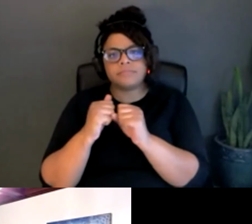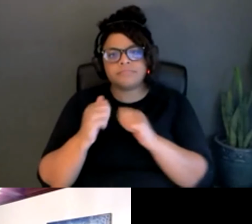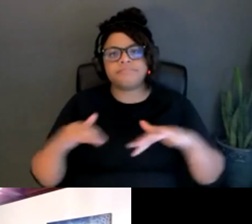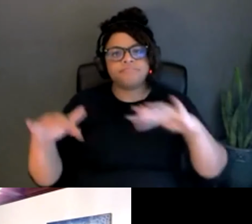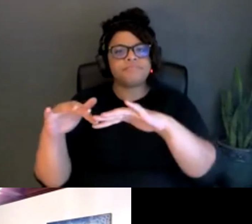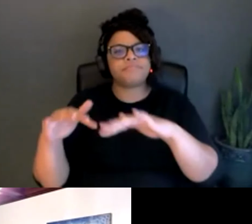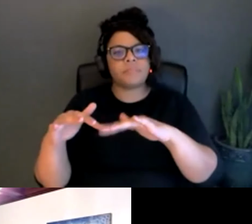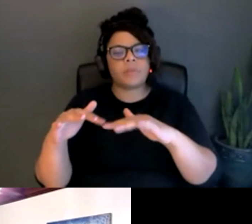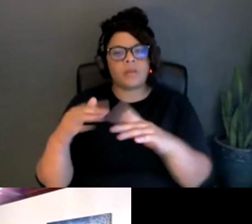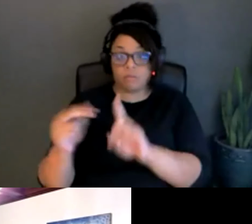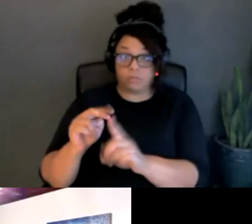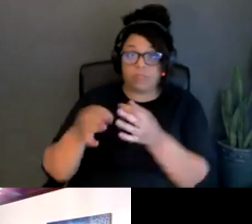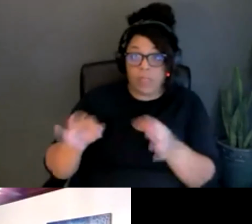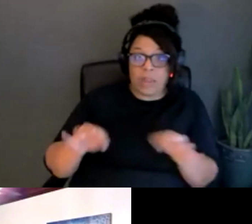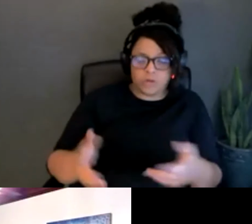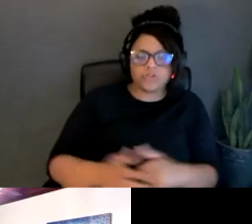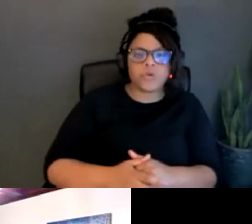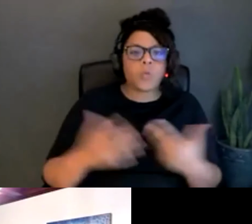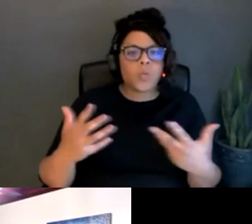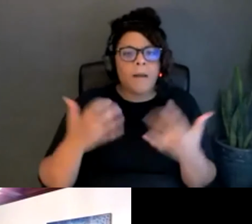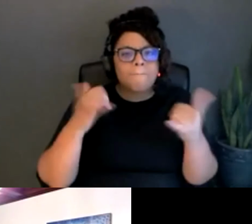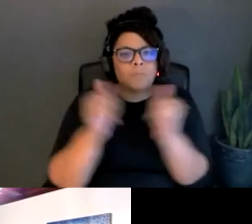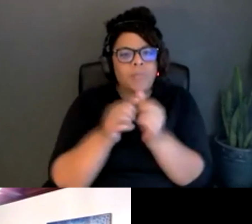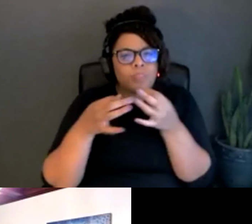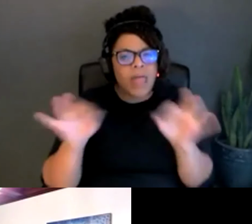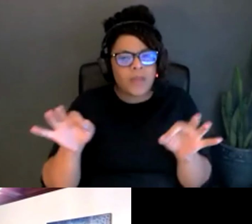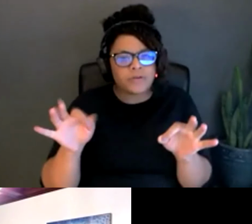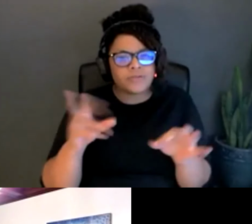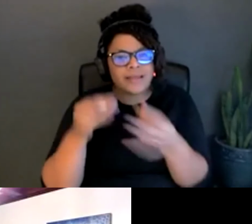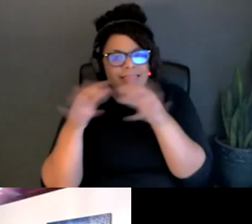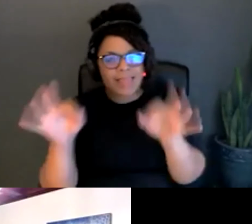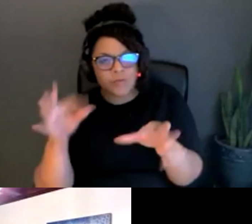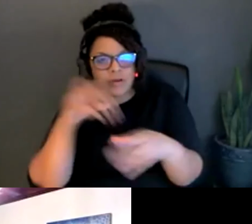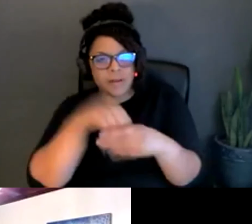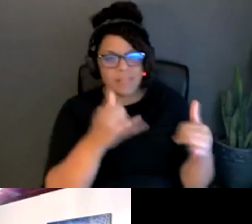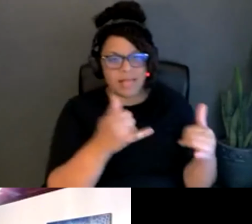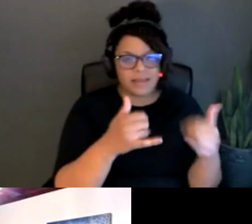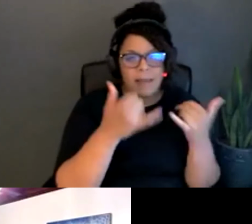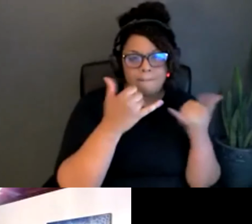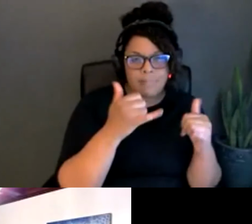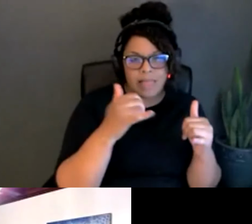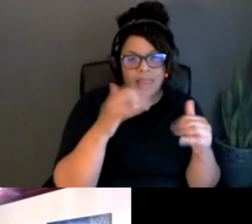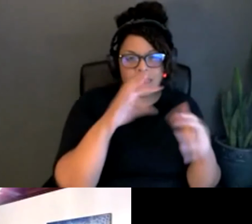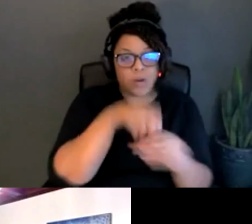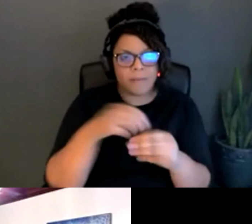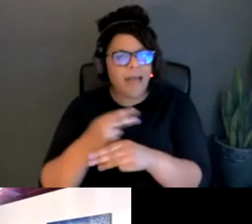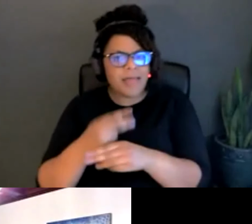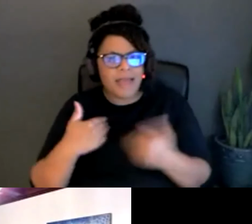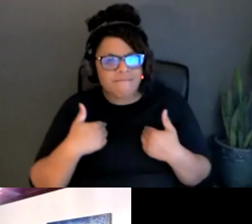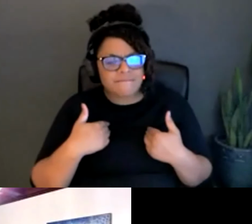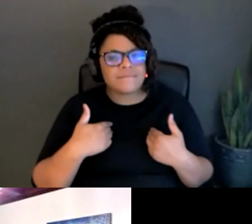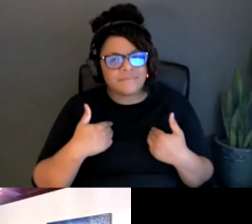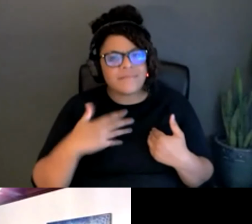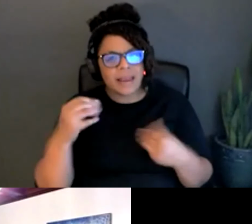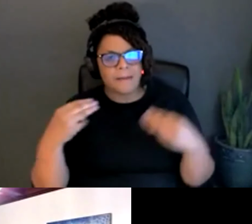about language, what's the play in language and what's the language in play? What's the play in math and what's